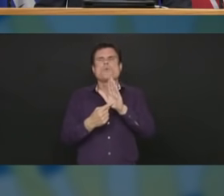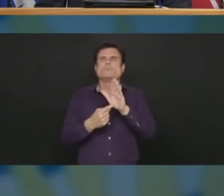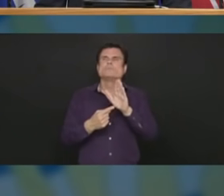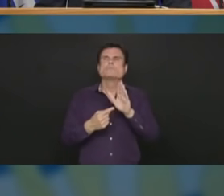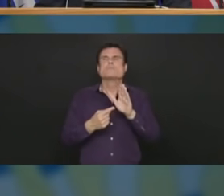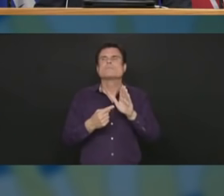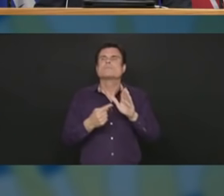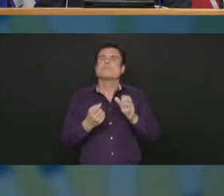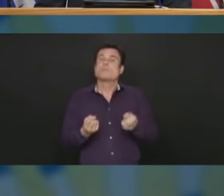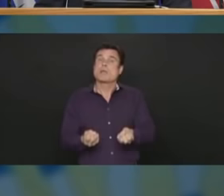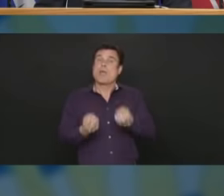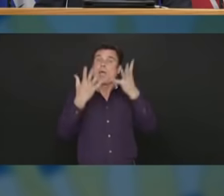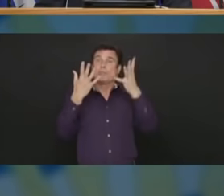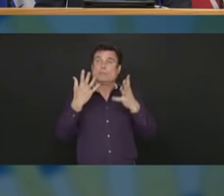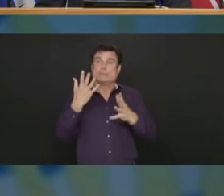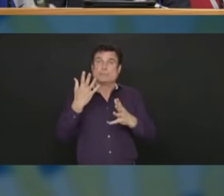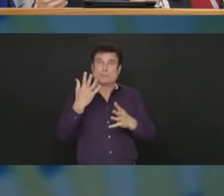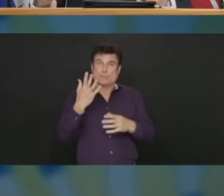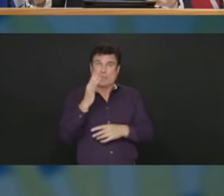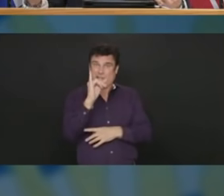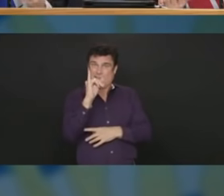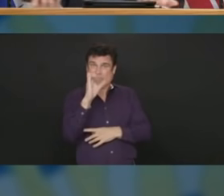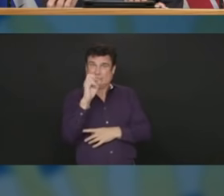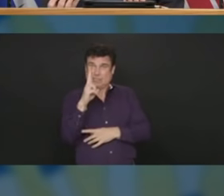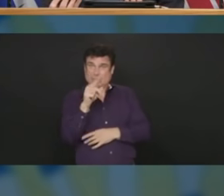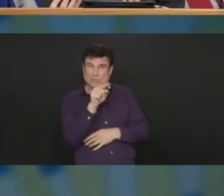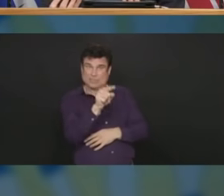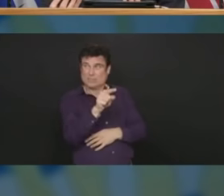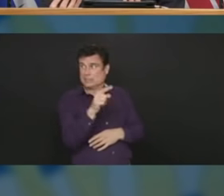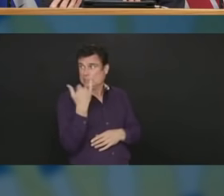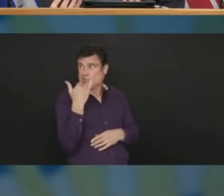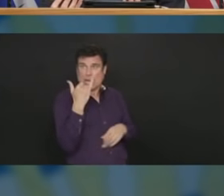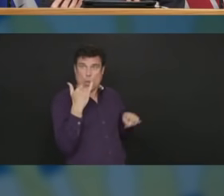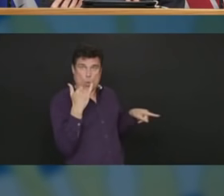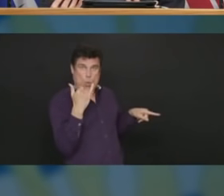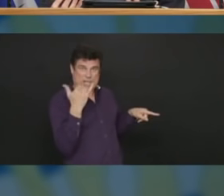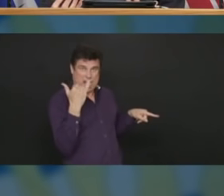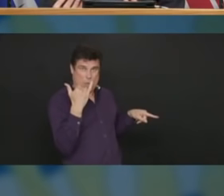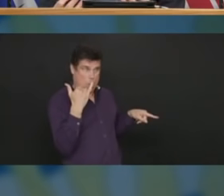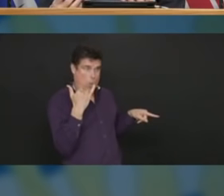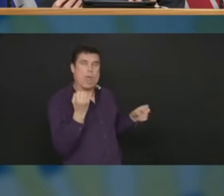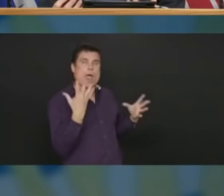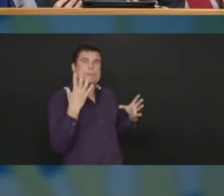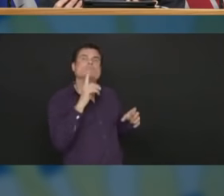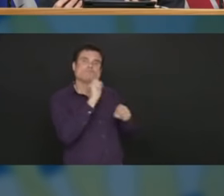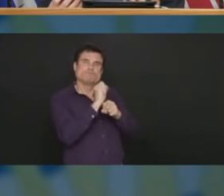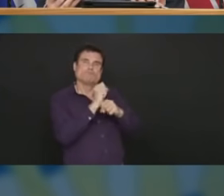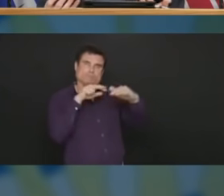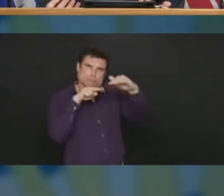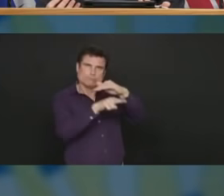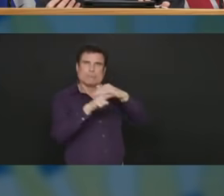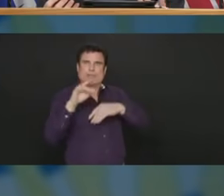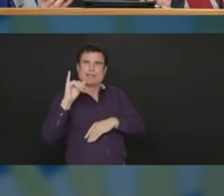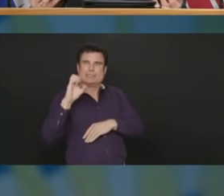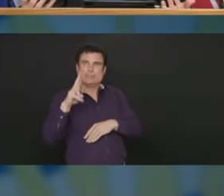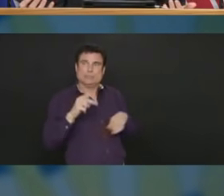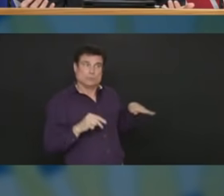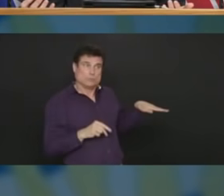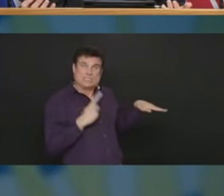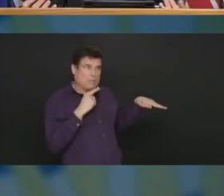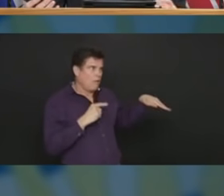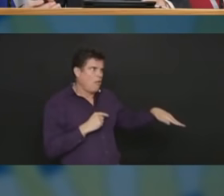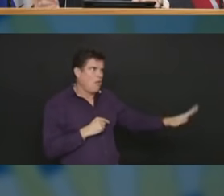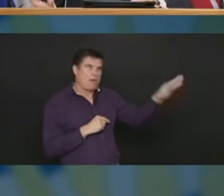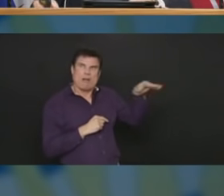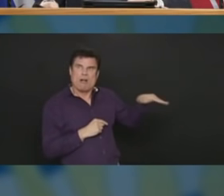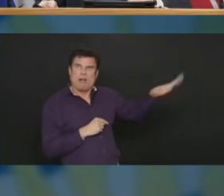what would happen should we let up the restrictions that we've put in place too soon, too quickly, or too